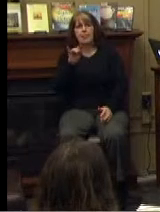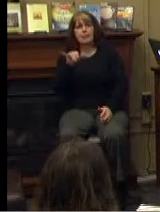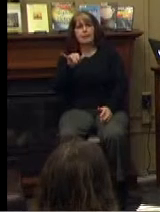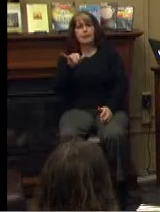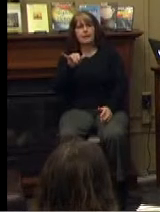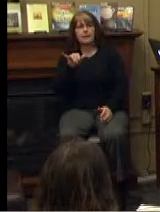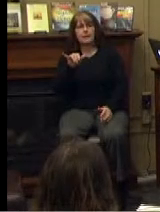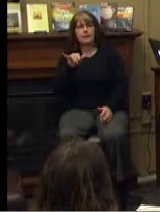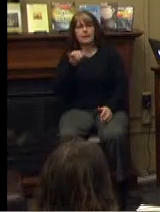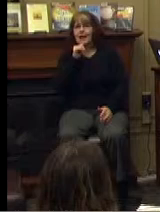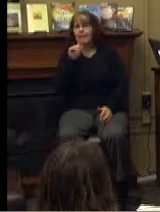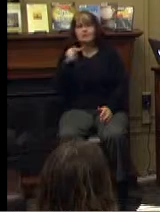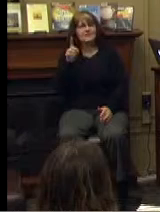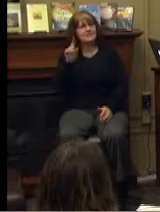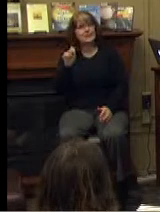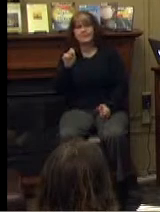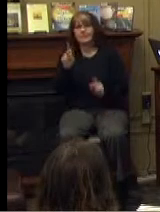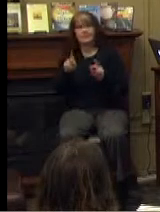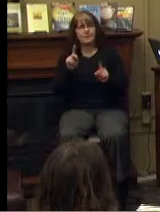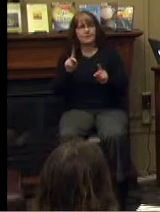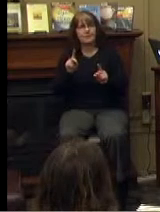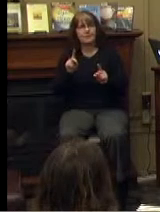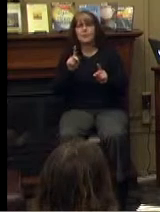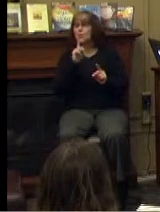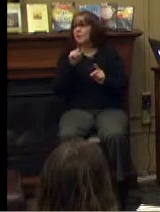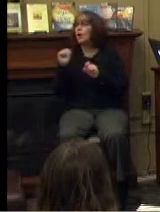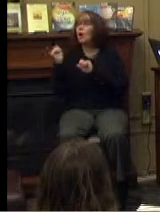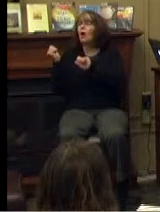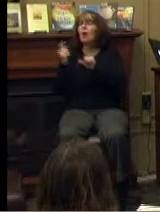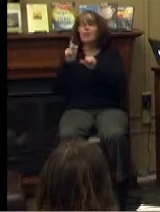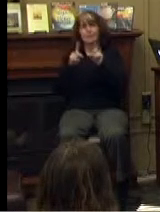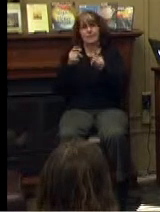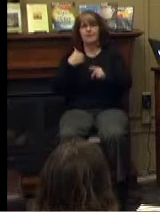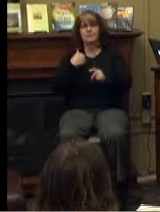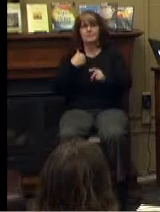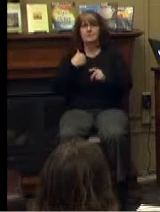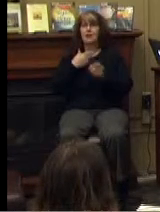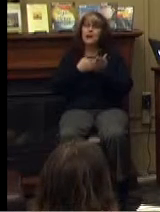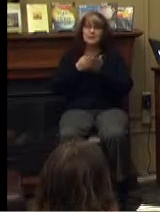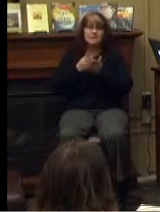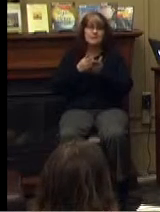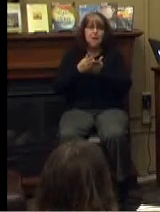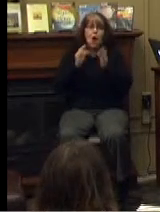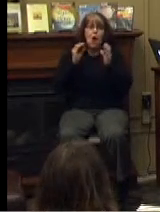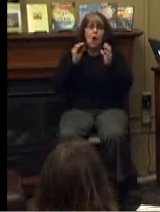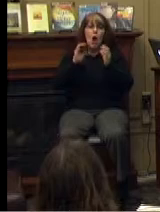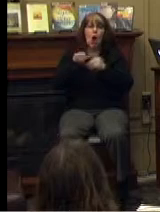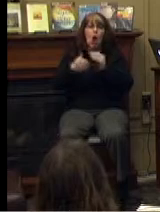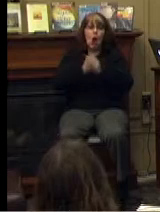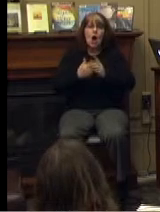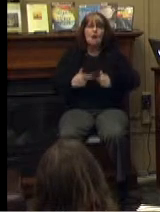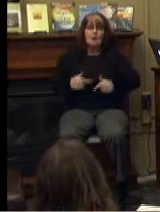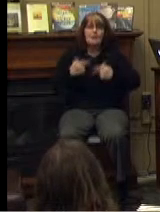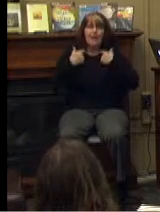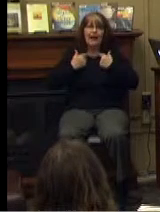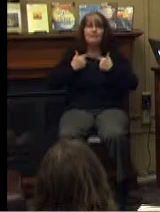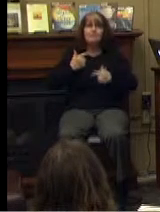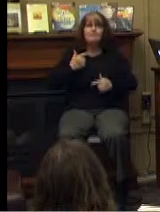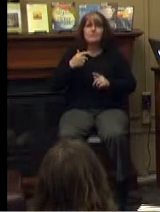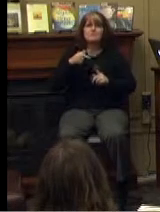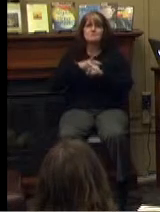gotta deal with. So in truth, there is no such thing as a life without disability. And I love that, because that's the